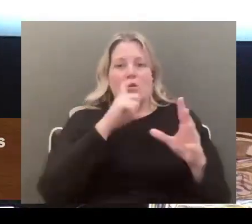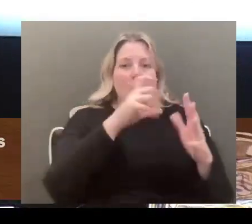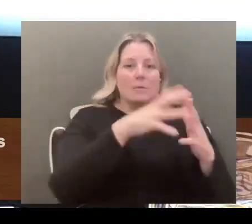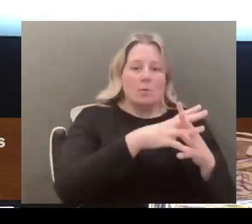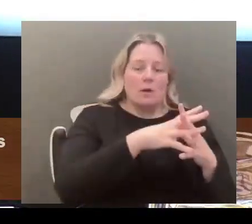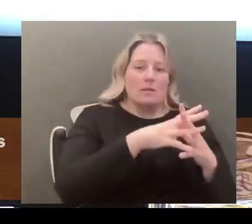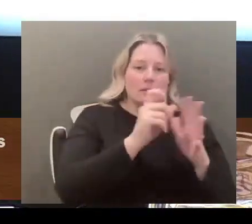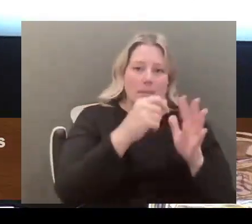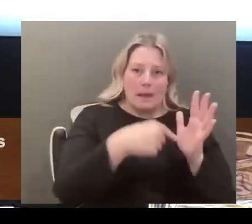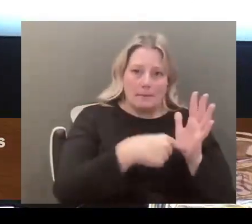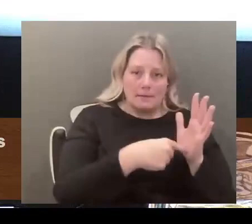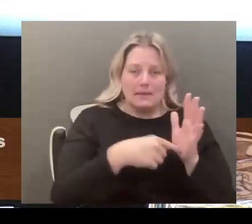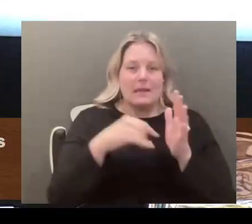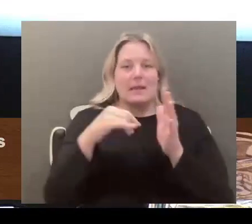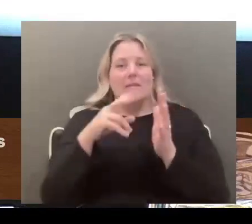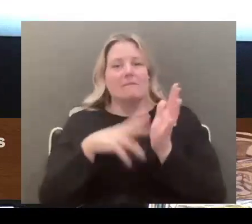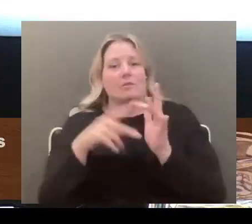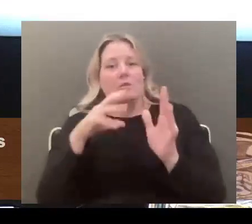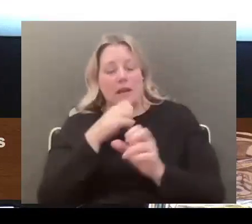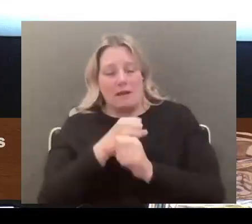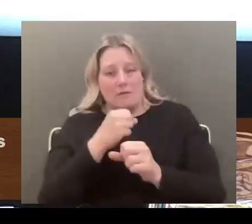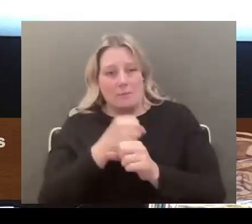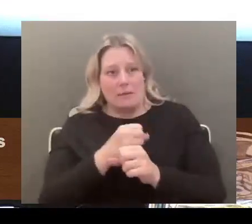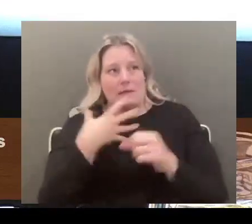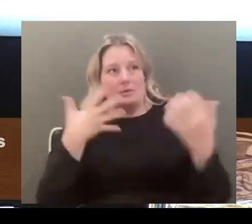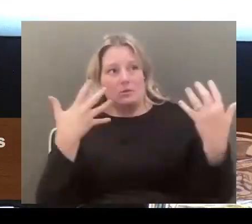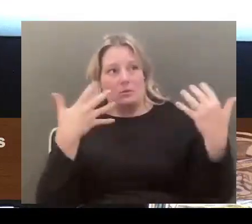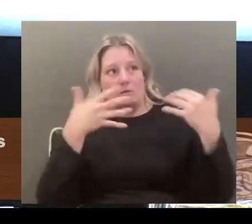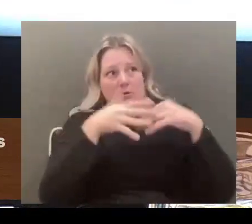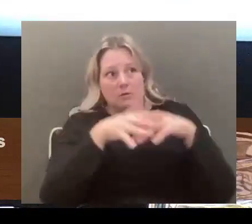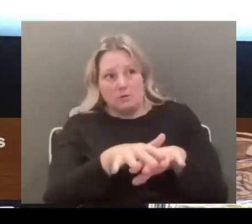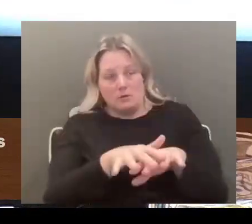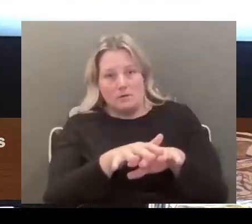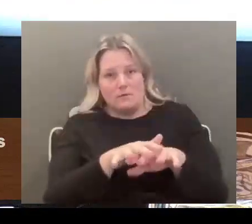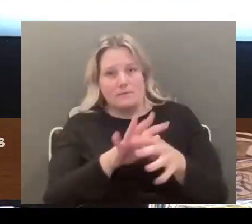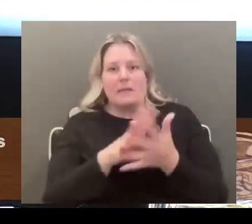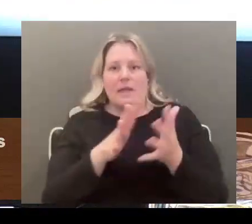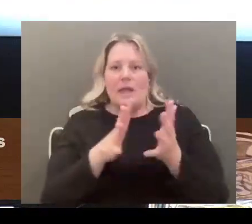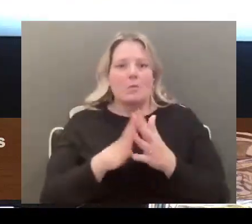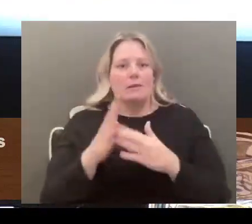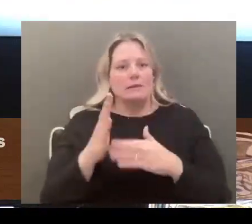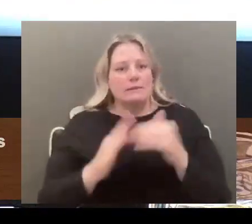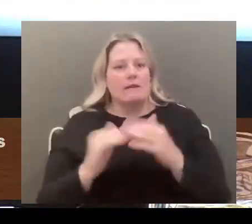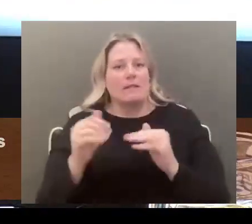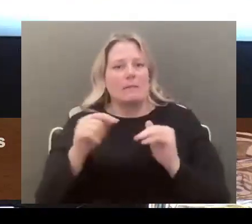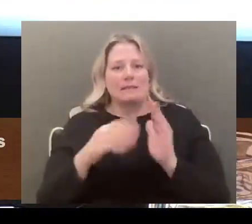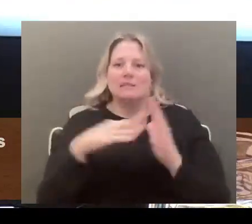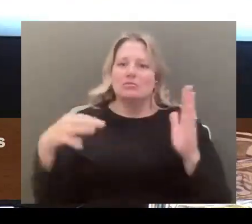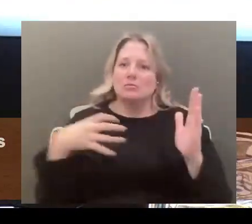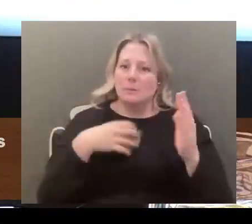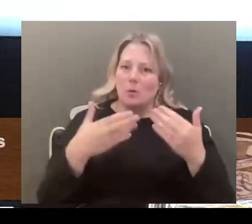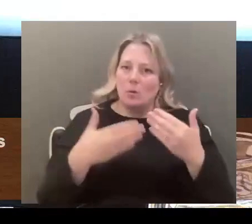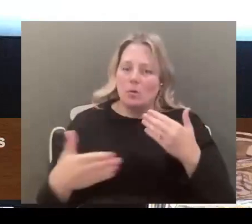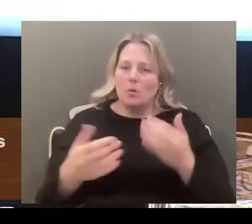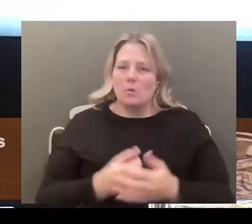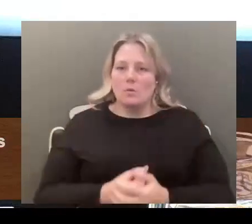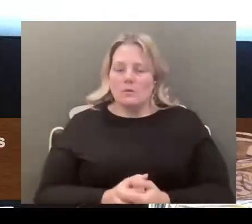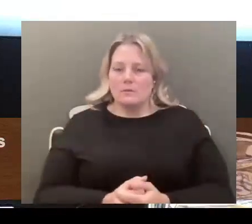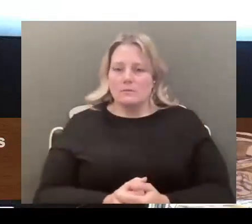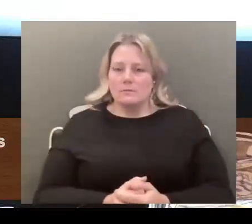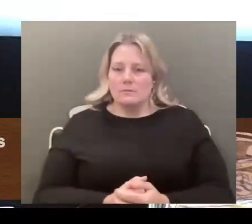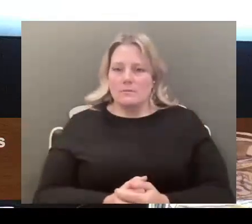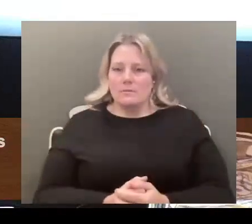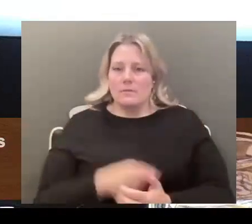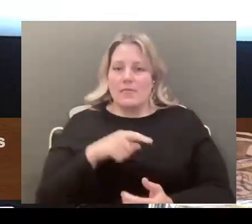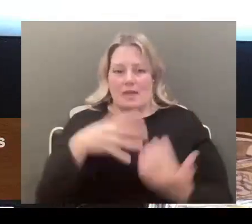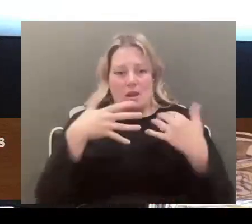and State, around how we develop up this industry. And that would also have included, you